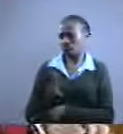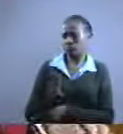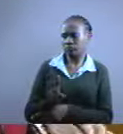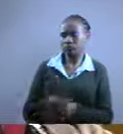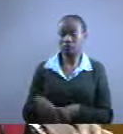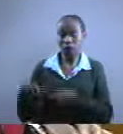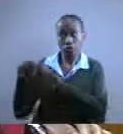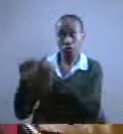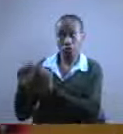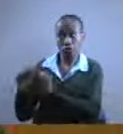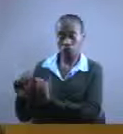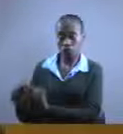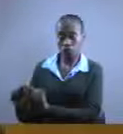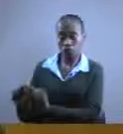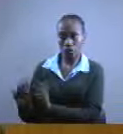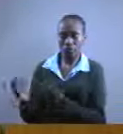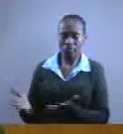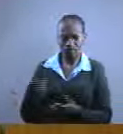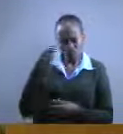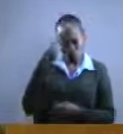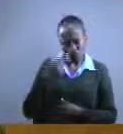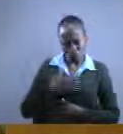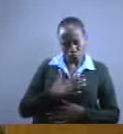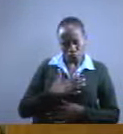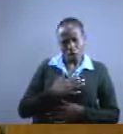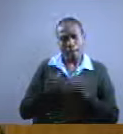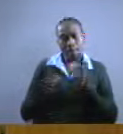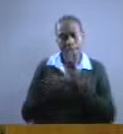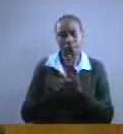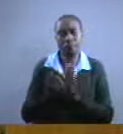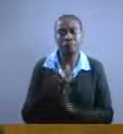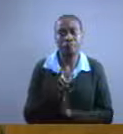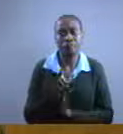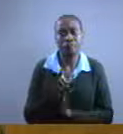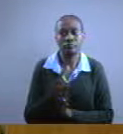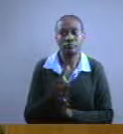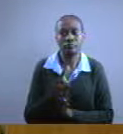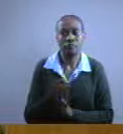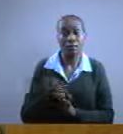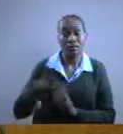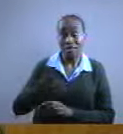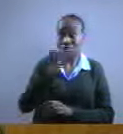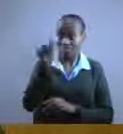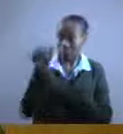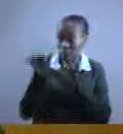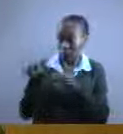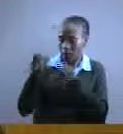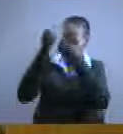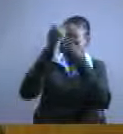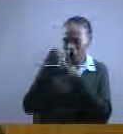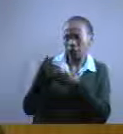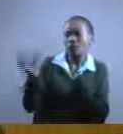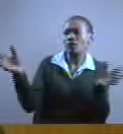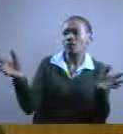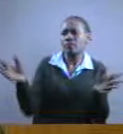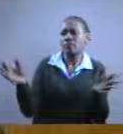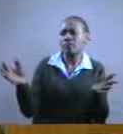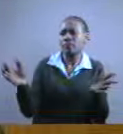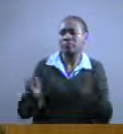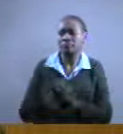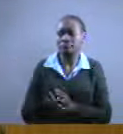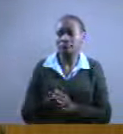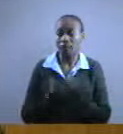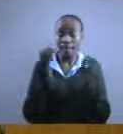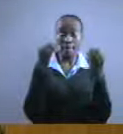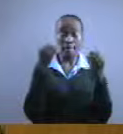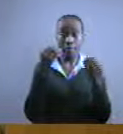Honorable Chairperson, I think it is important that we need to inform the South Africans as to, for them and the